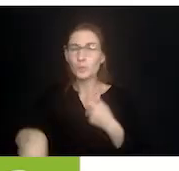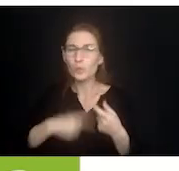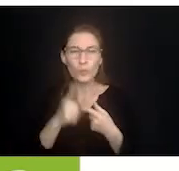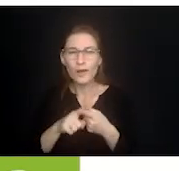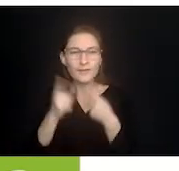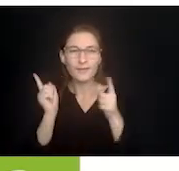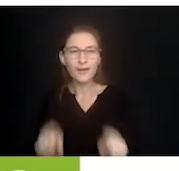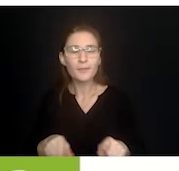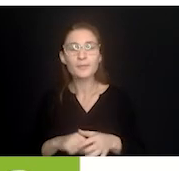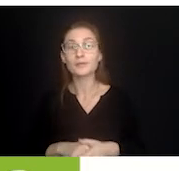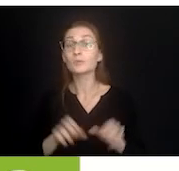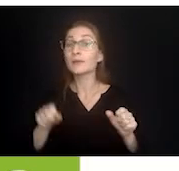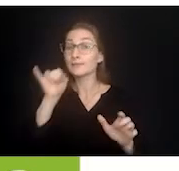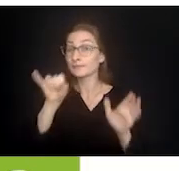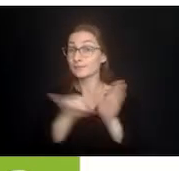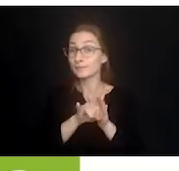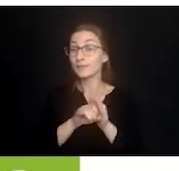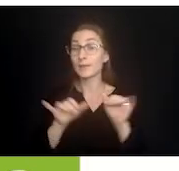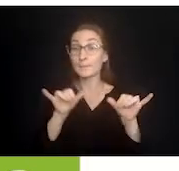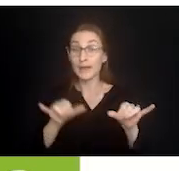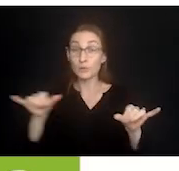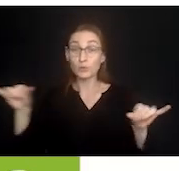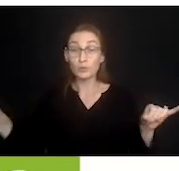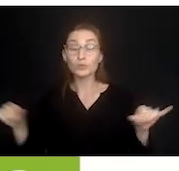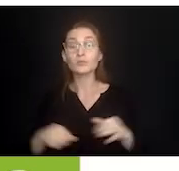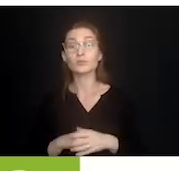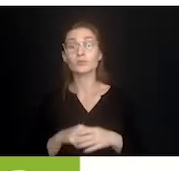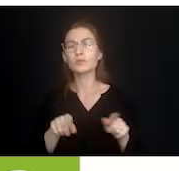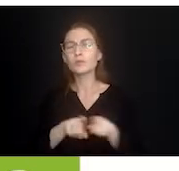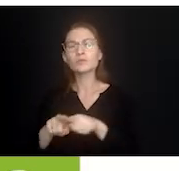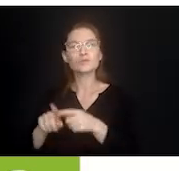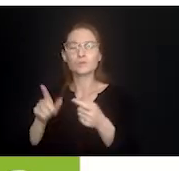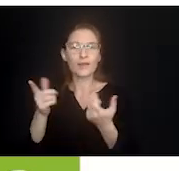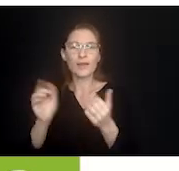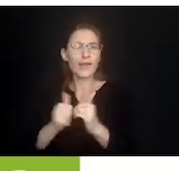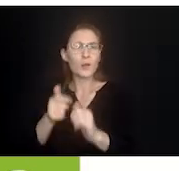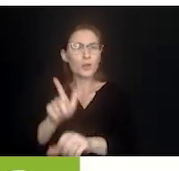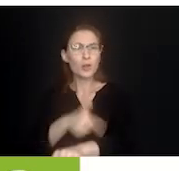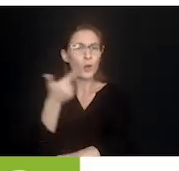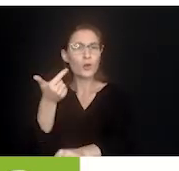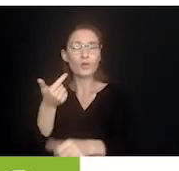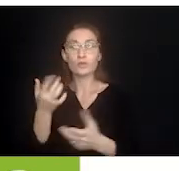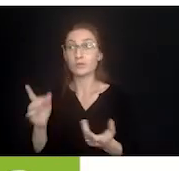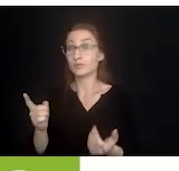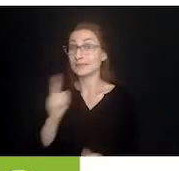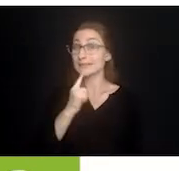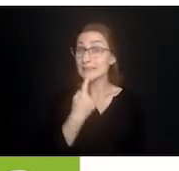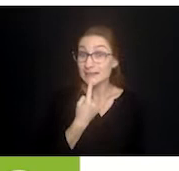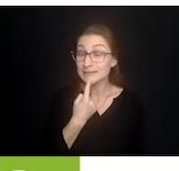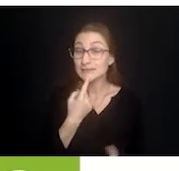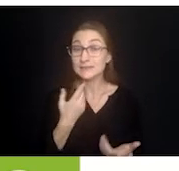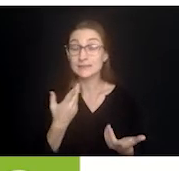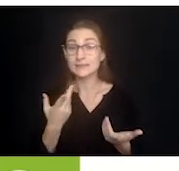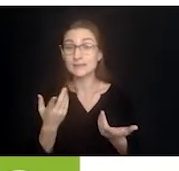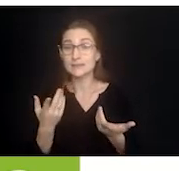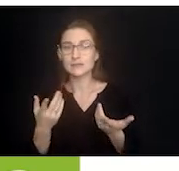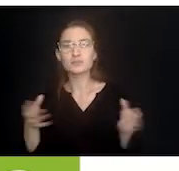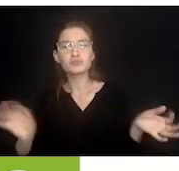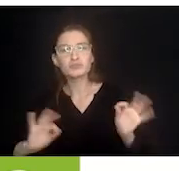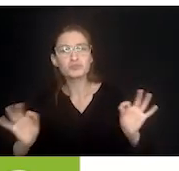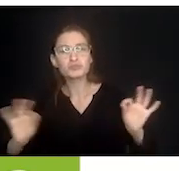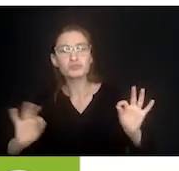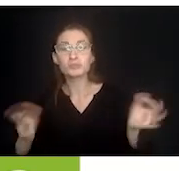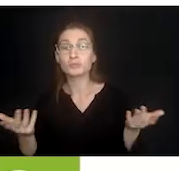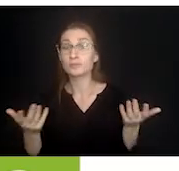occurred. This would help to identify patterns. We also want to make sure that we capture how long the behavior took place. What was the intensity? Was